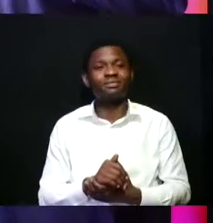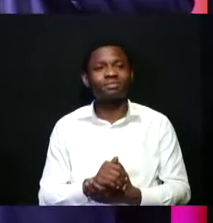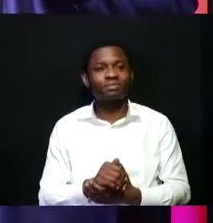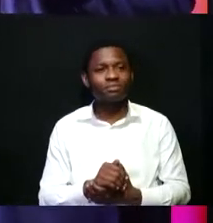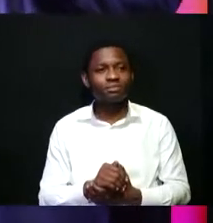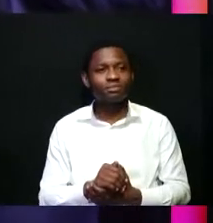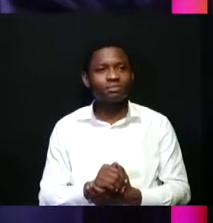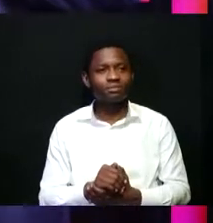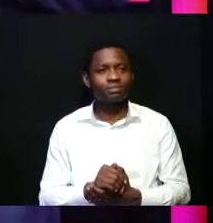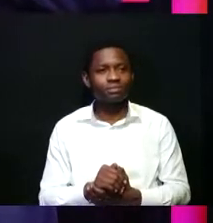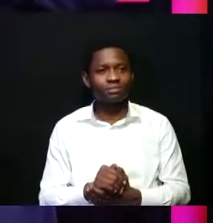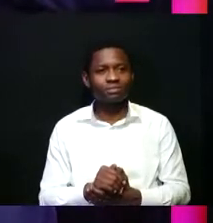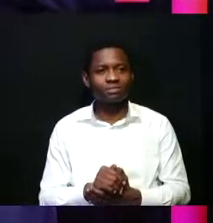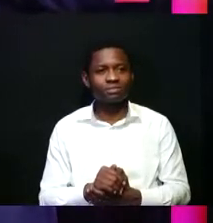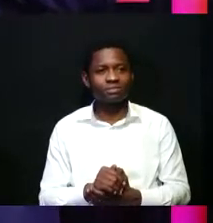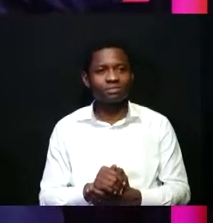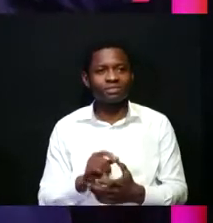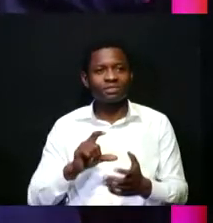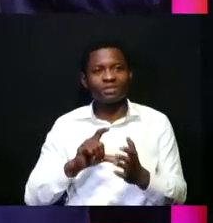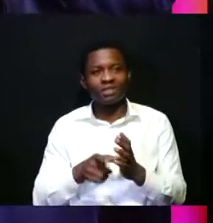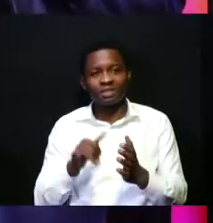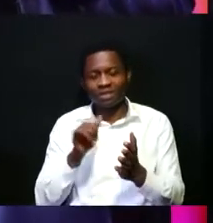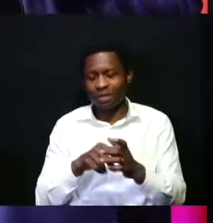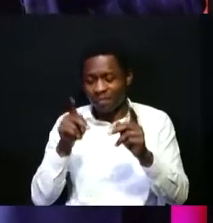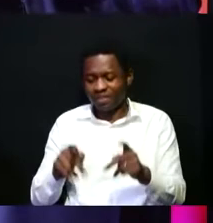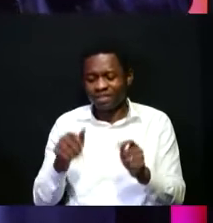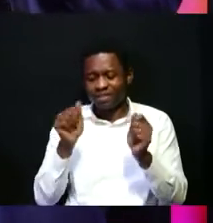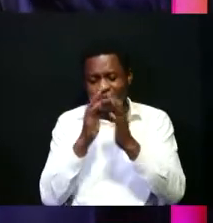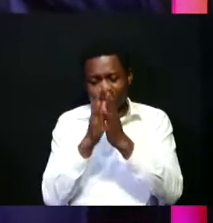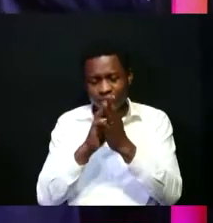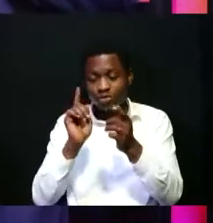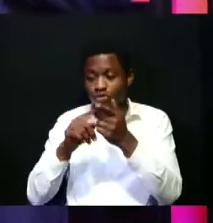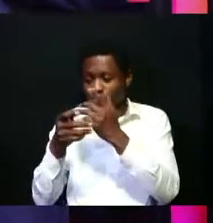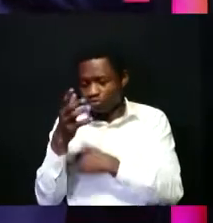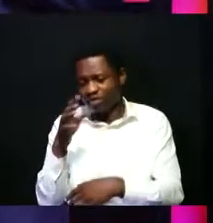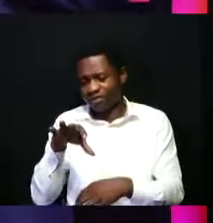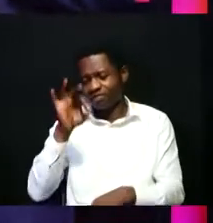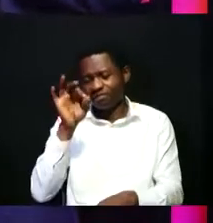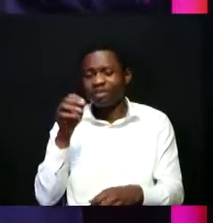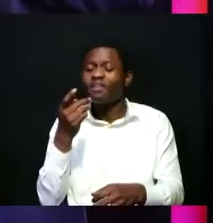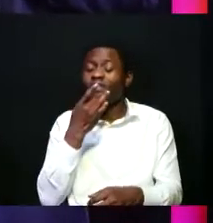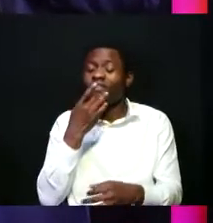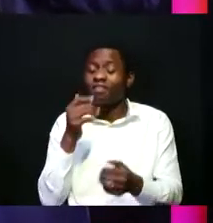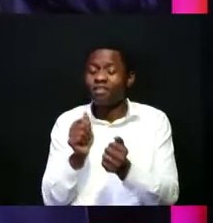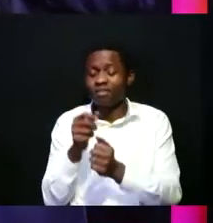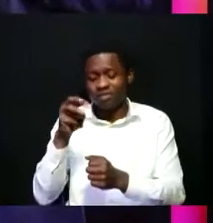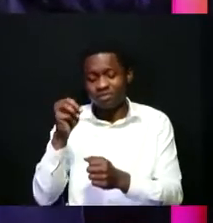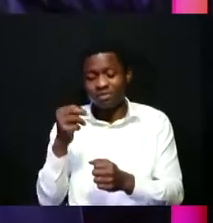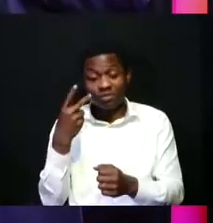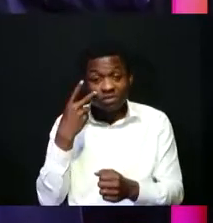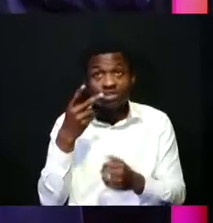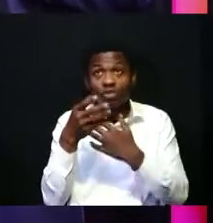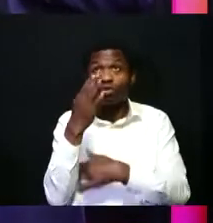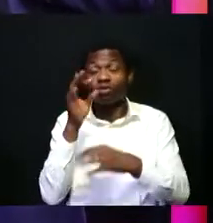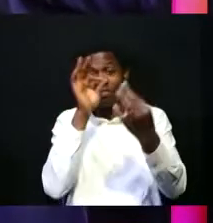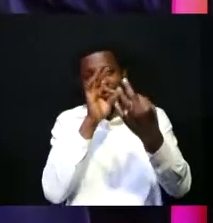youth. Then that person can pray to God and find favor with him. They will see God's face and shout for joy.